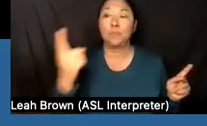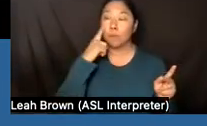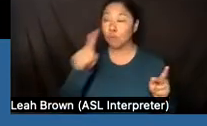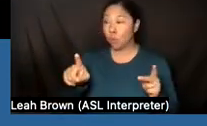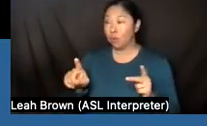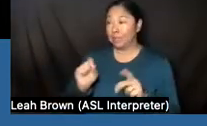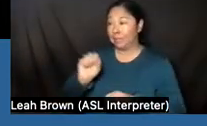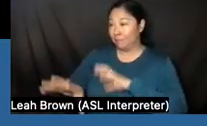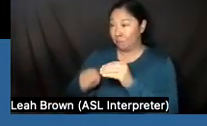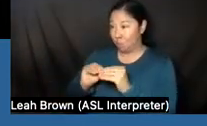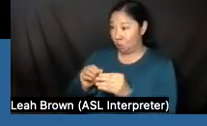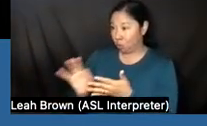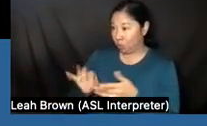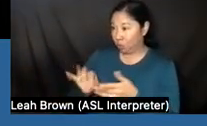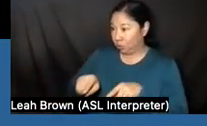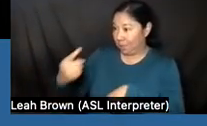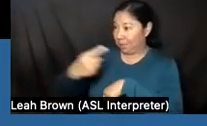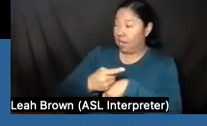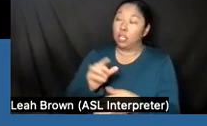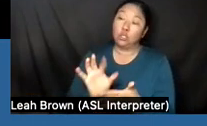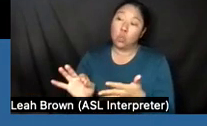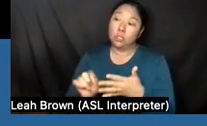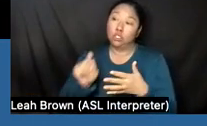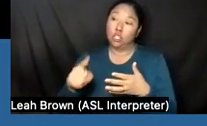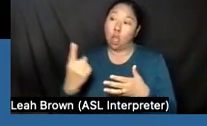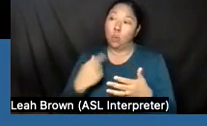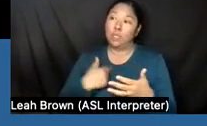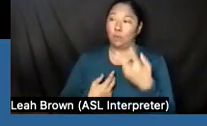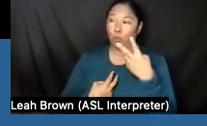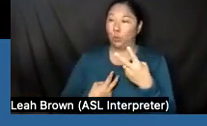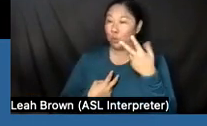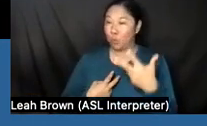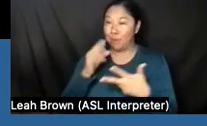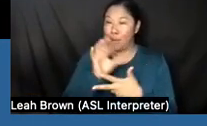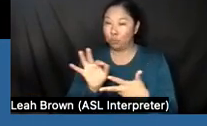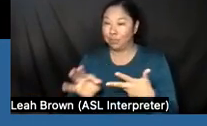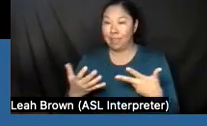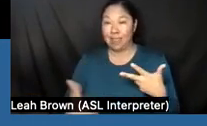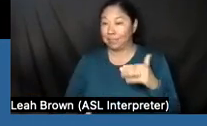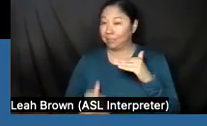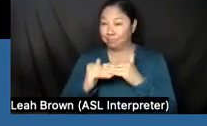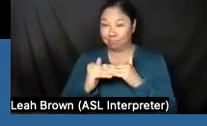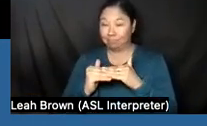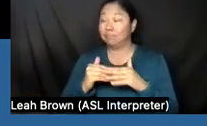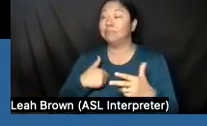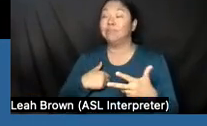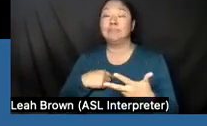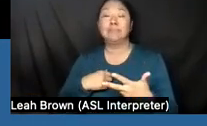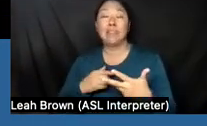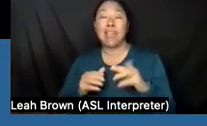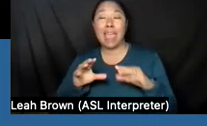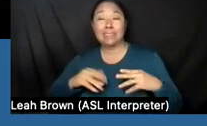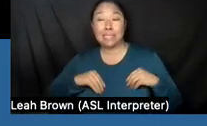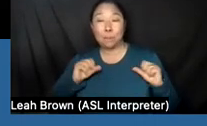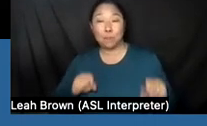day. Choices should always reference 2 to 3 options, and I really want to emphasize acceptable options. If we're offering choices that are not